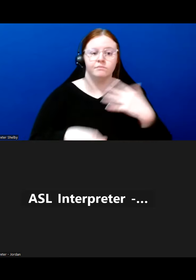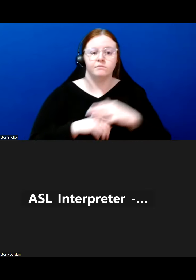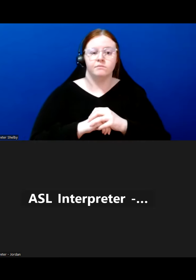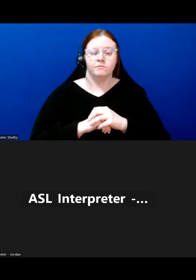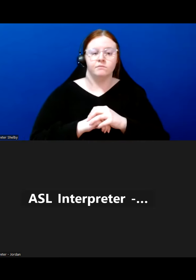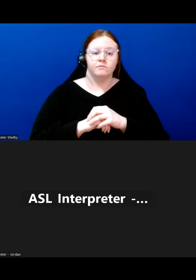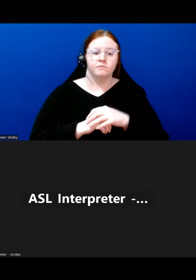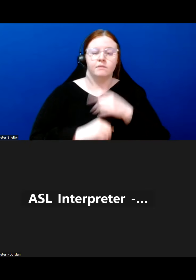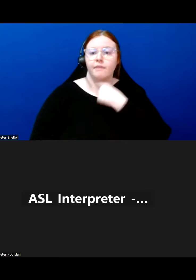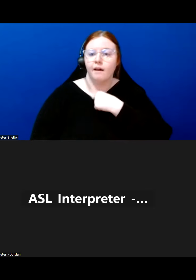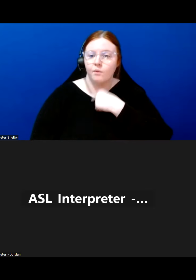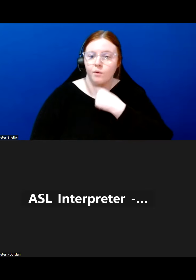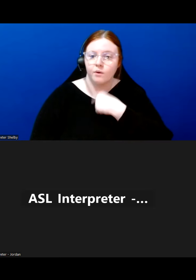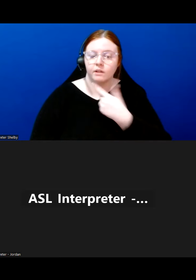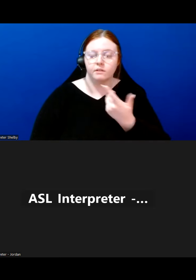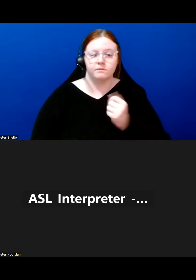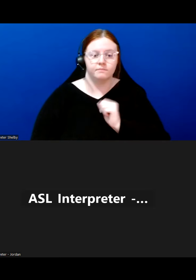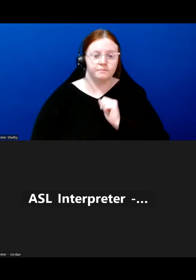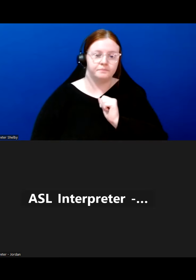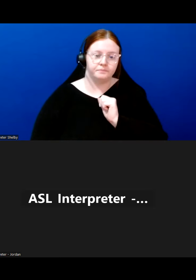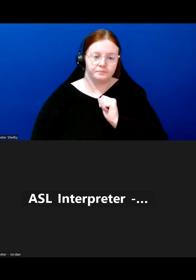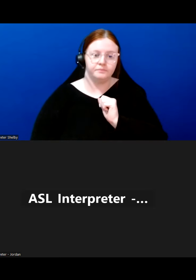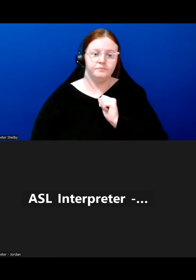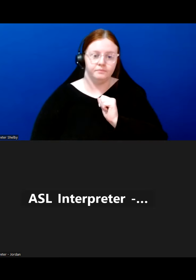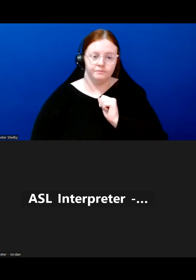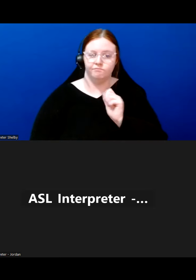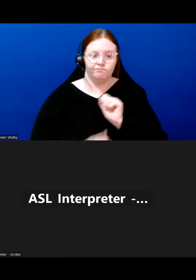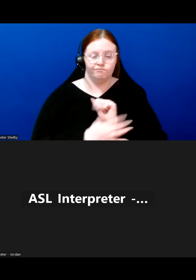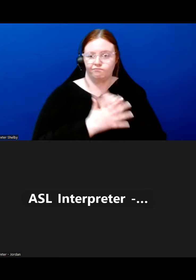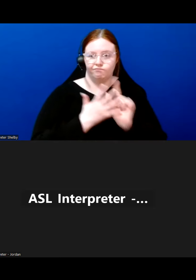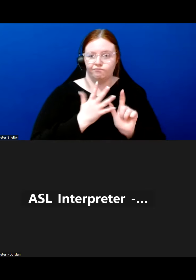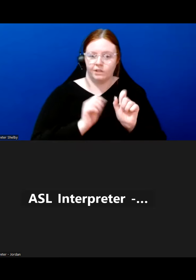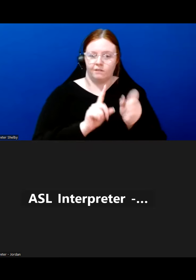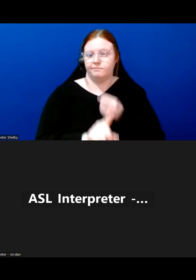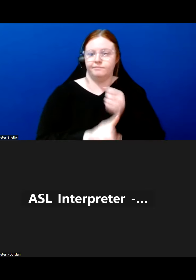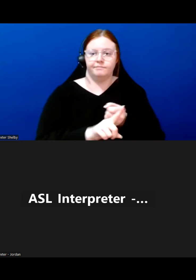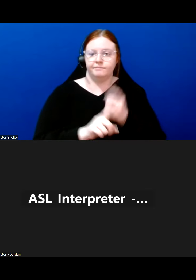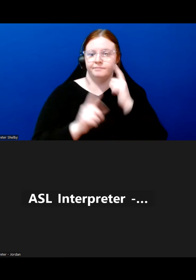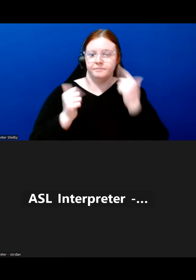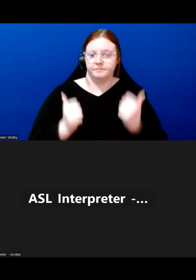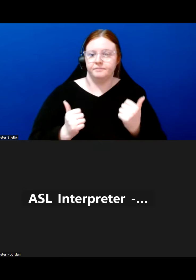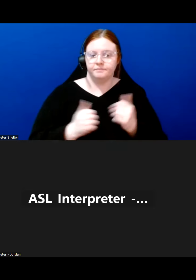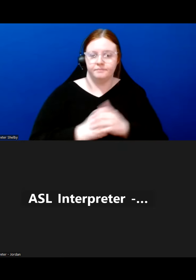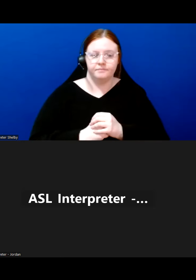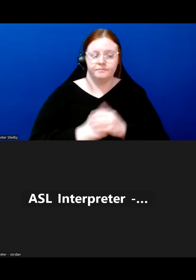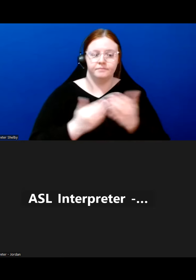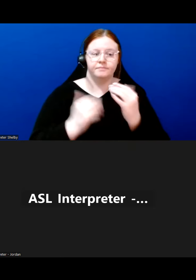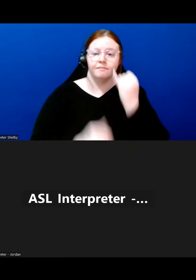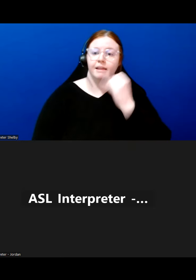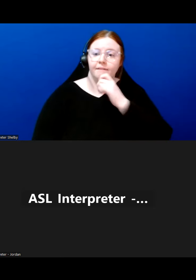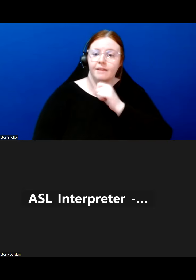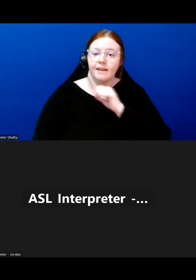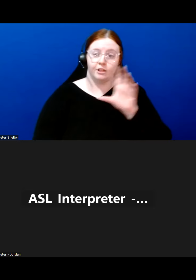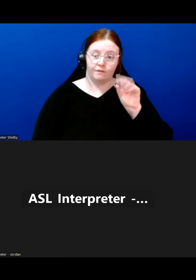problems, thyroid problems can also be correlated with hearing loss. If someone is over the age